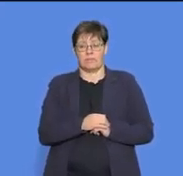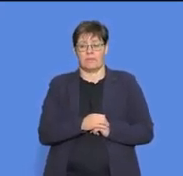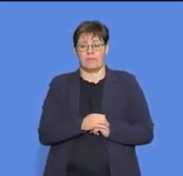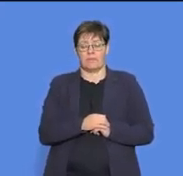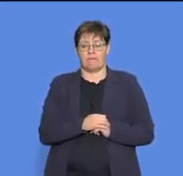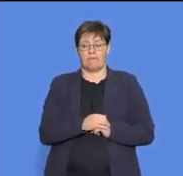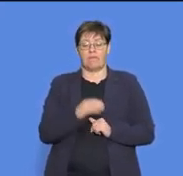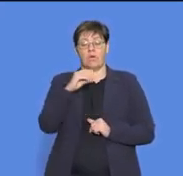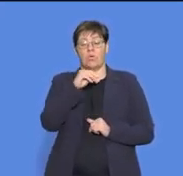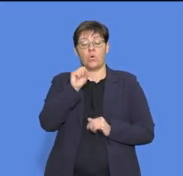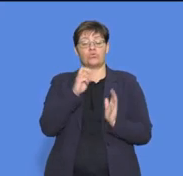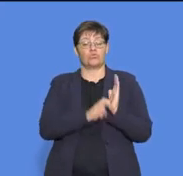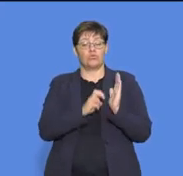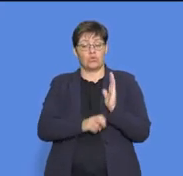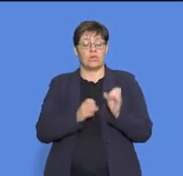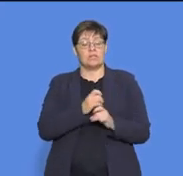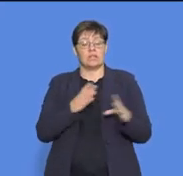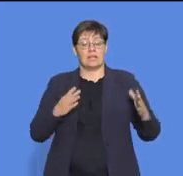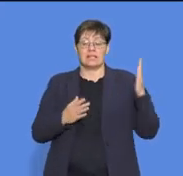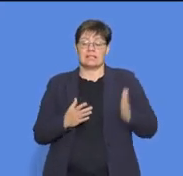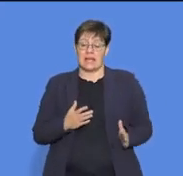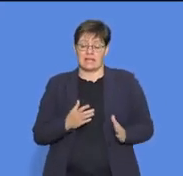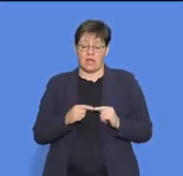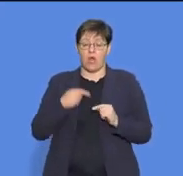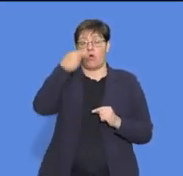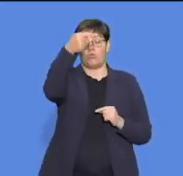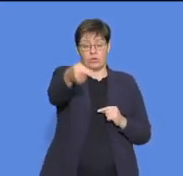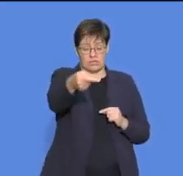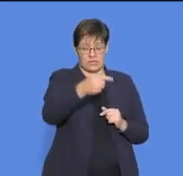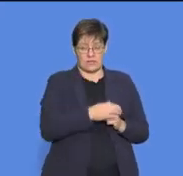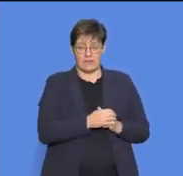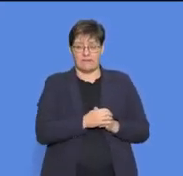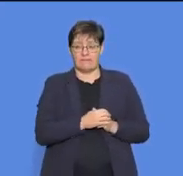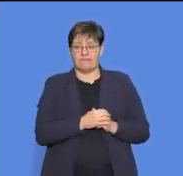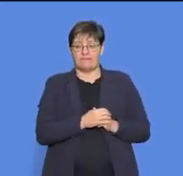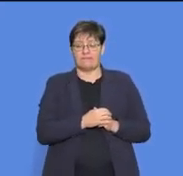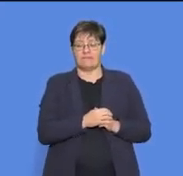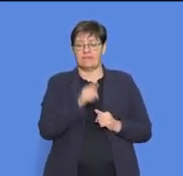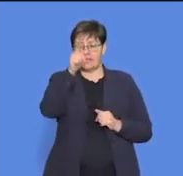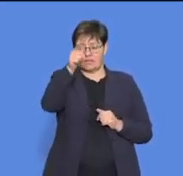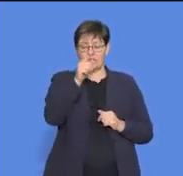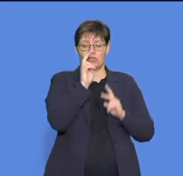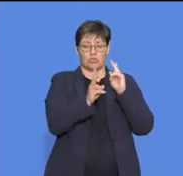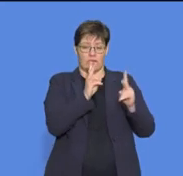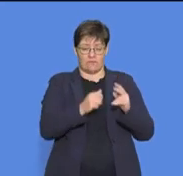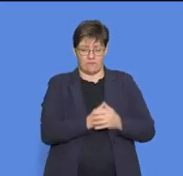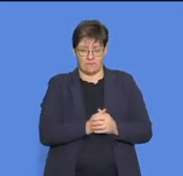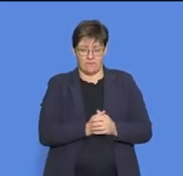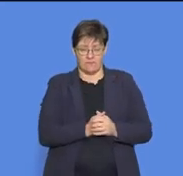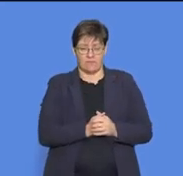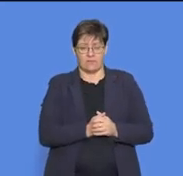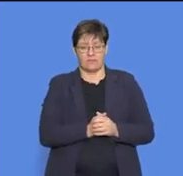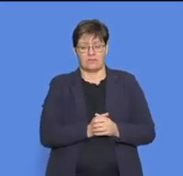off our cos rule with the side that lies across from U2. And if you look at U2,